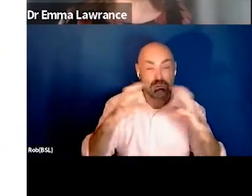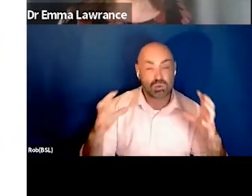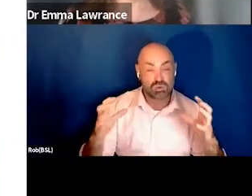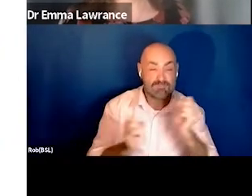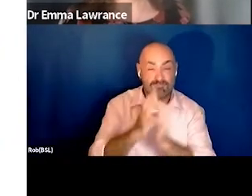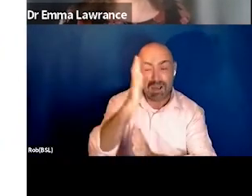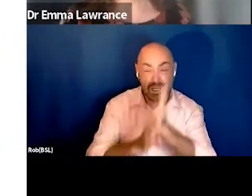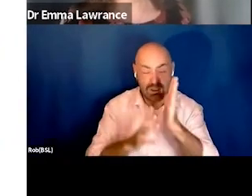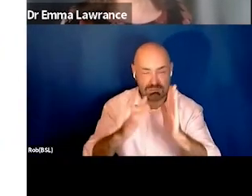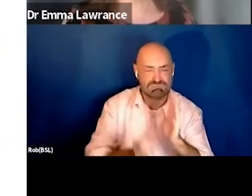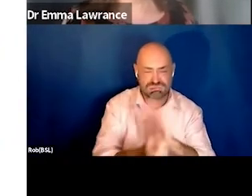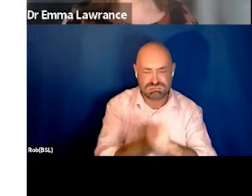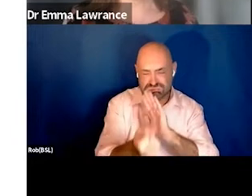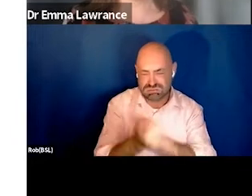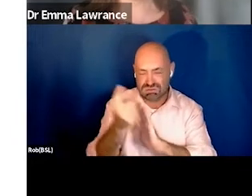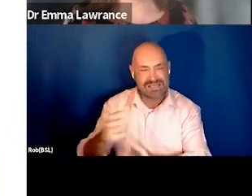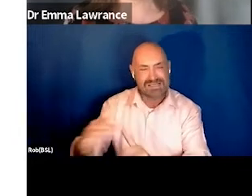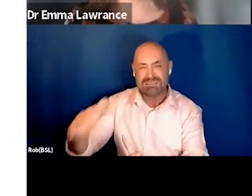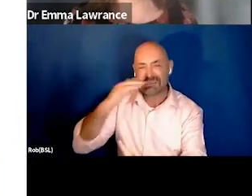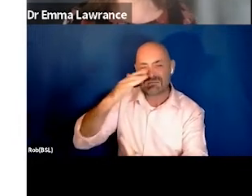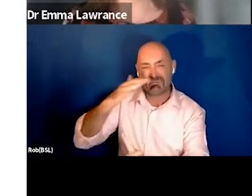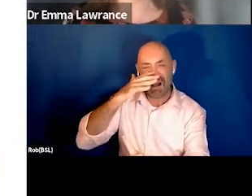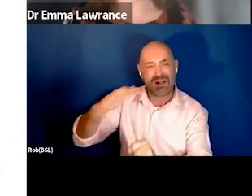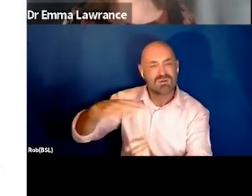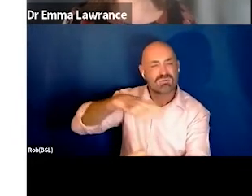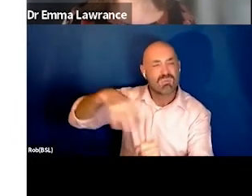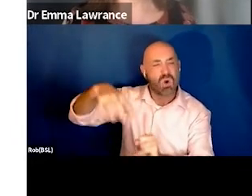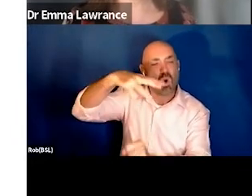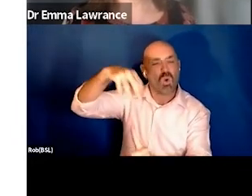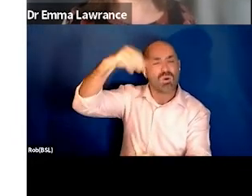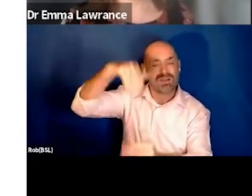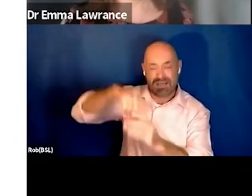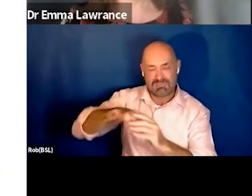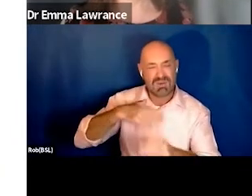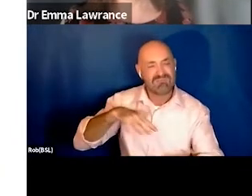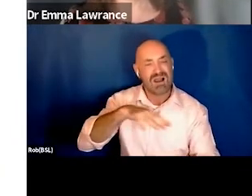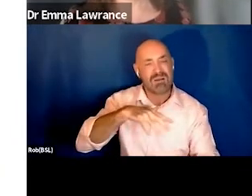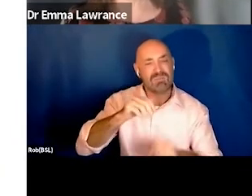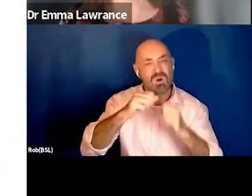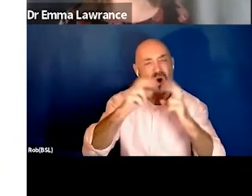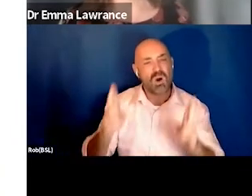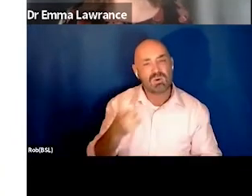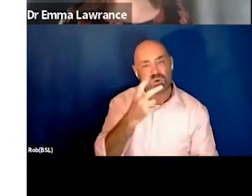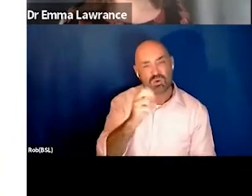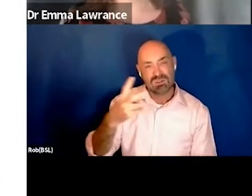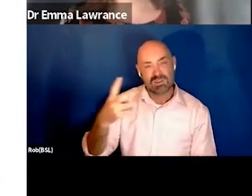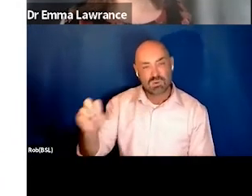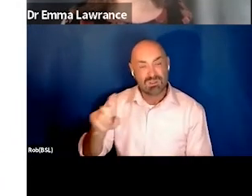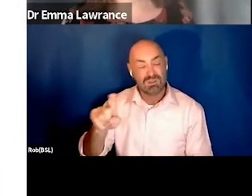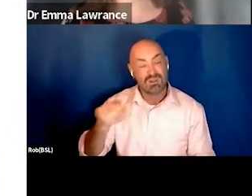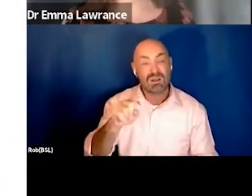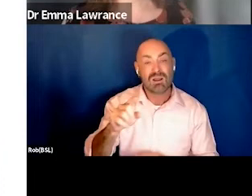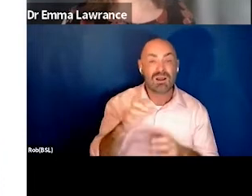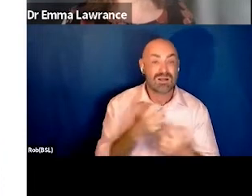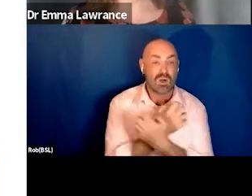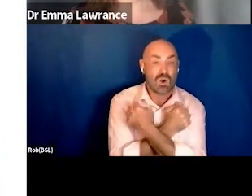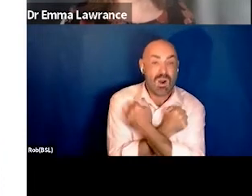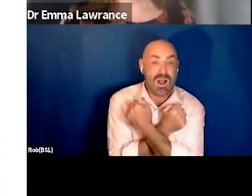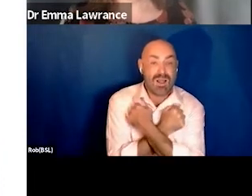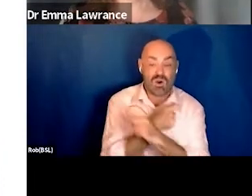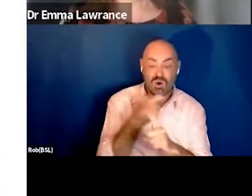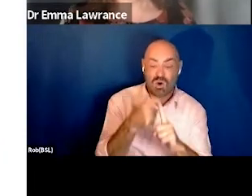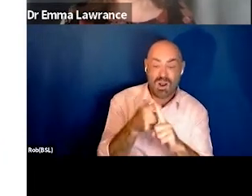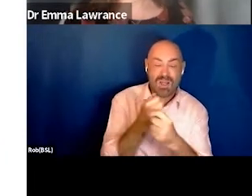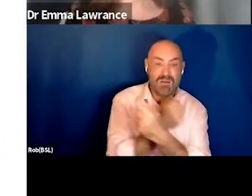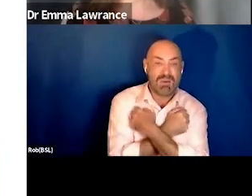intense, could smell the smoke in my family's home in 2020, and the koalas are now starting to ask for water.